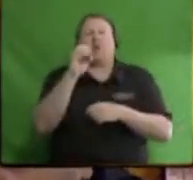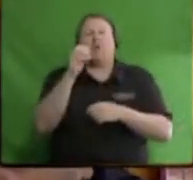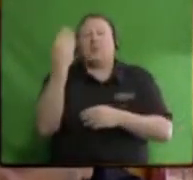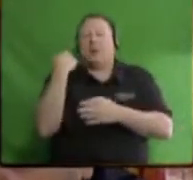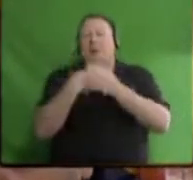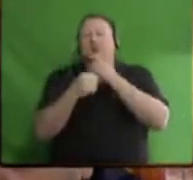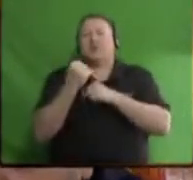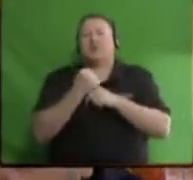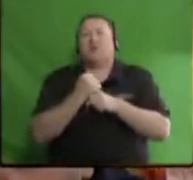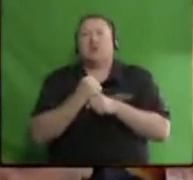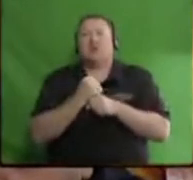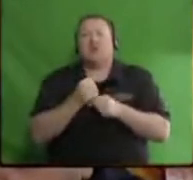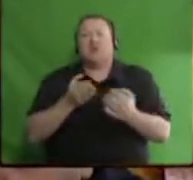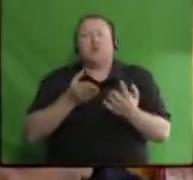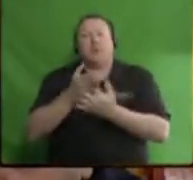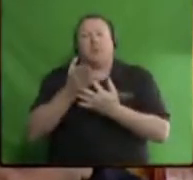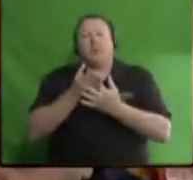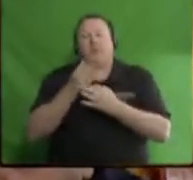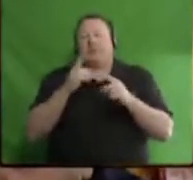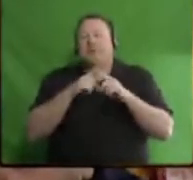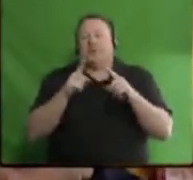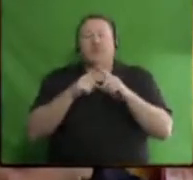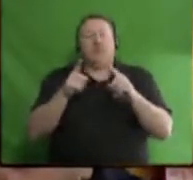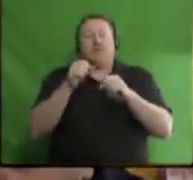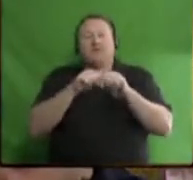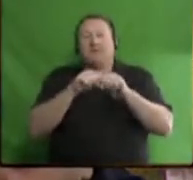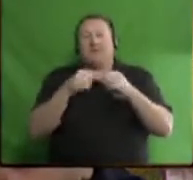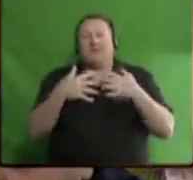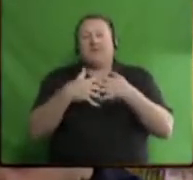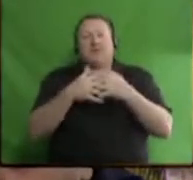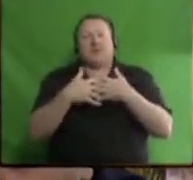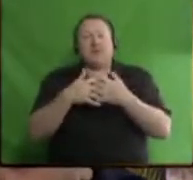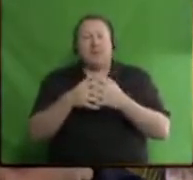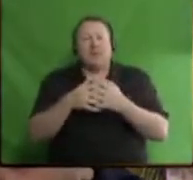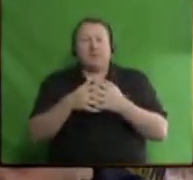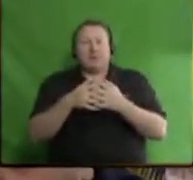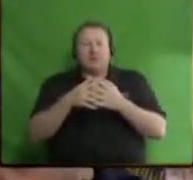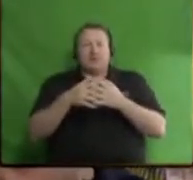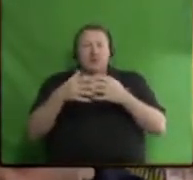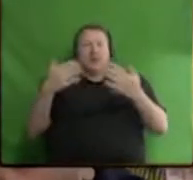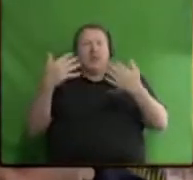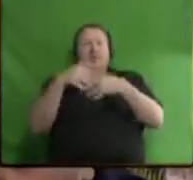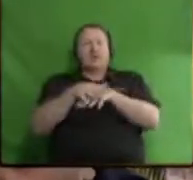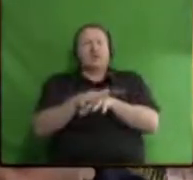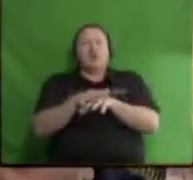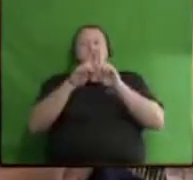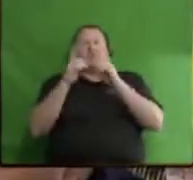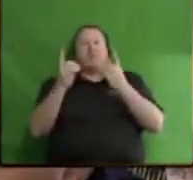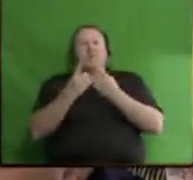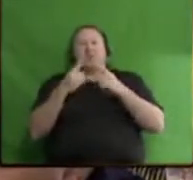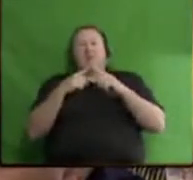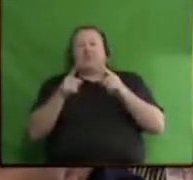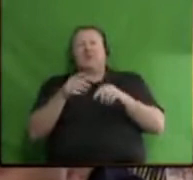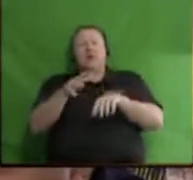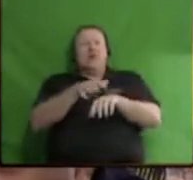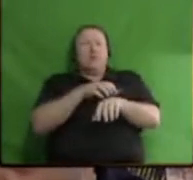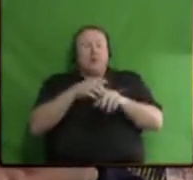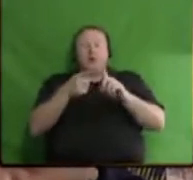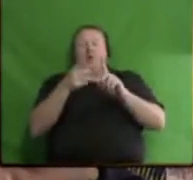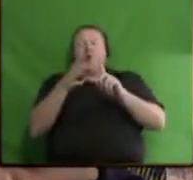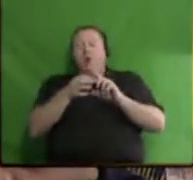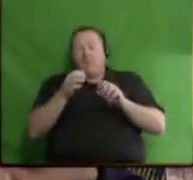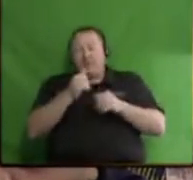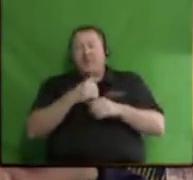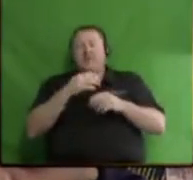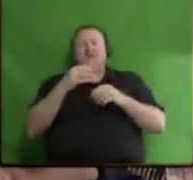year. It's gone through a whole institutional set-up process. It's integrated officials from 7 agriculture, home affairs, forestry